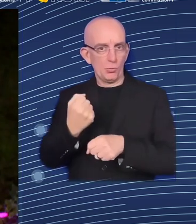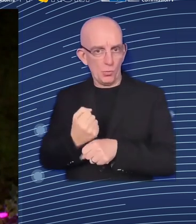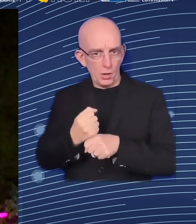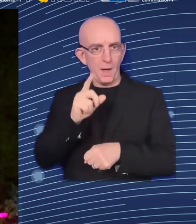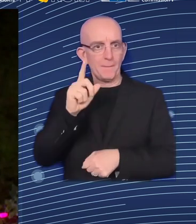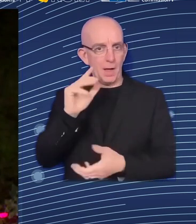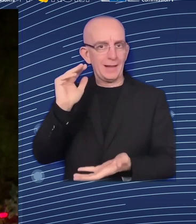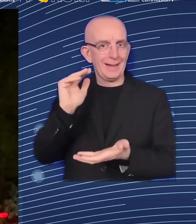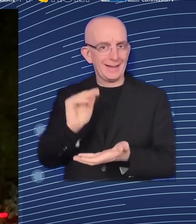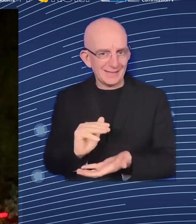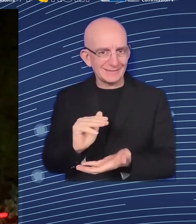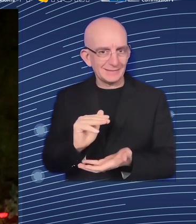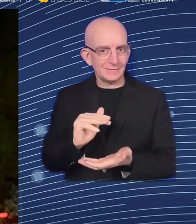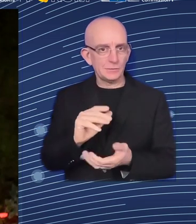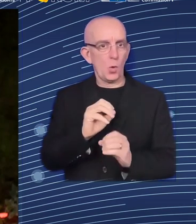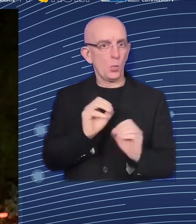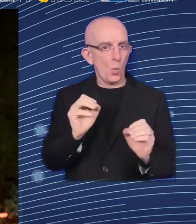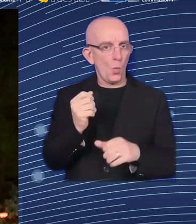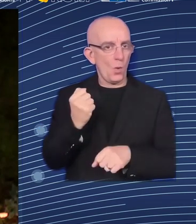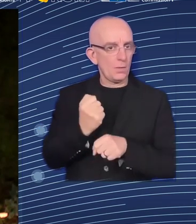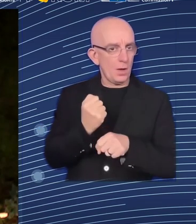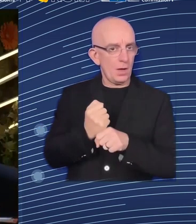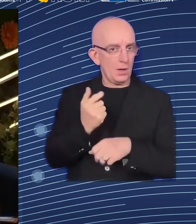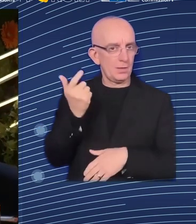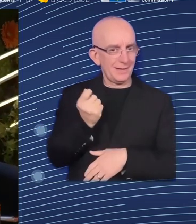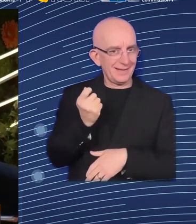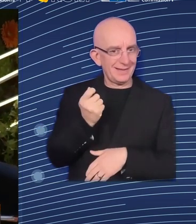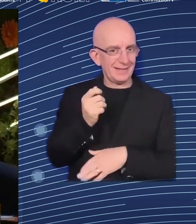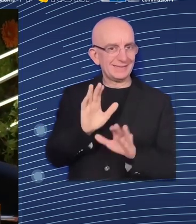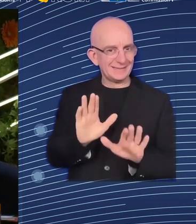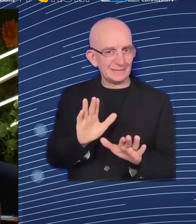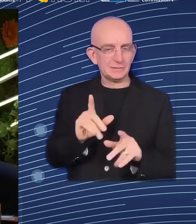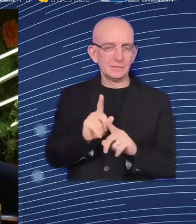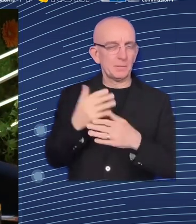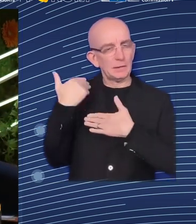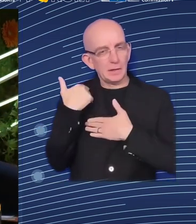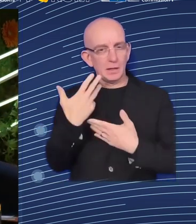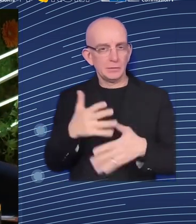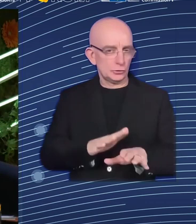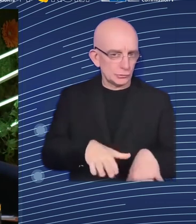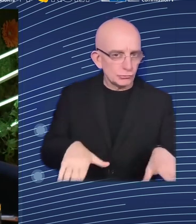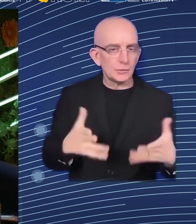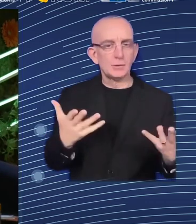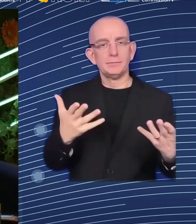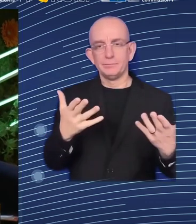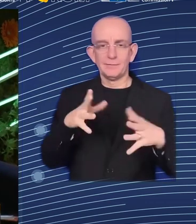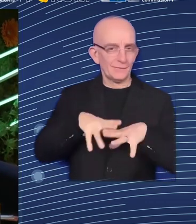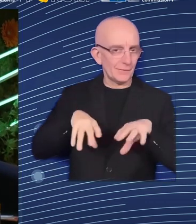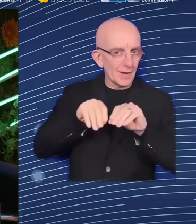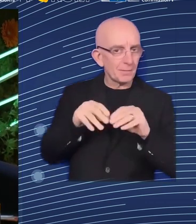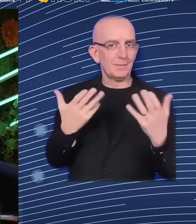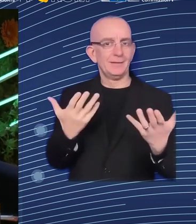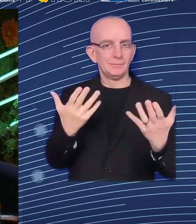wish, need, I don't know how to word it, to combine paid work with unpaid